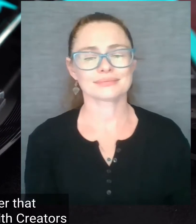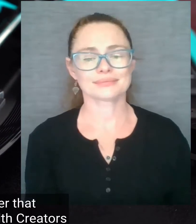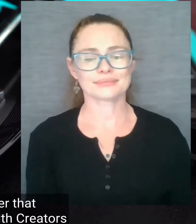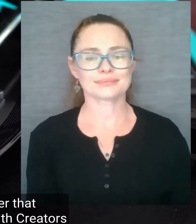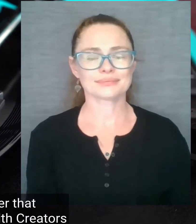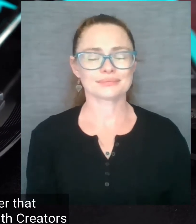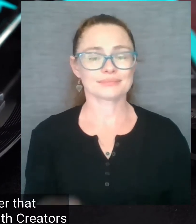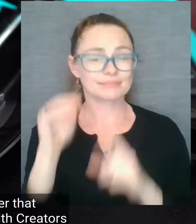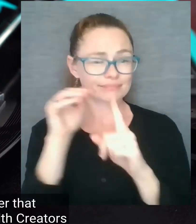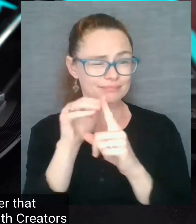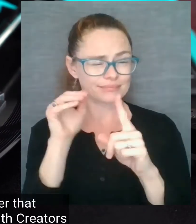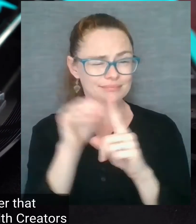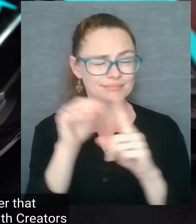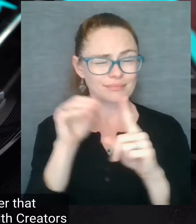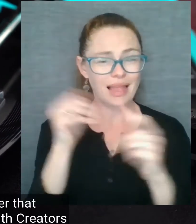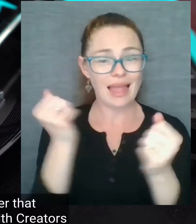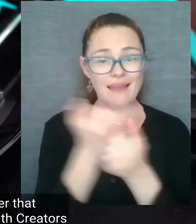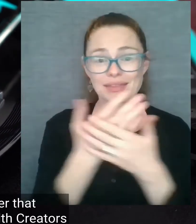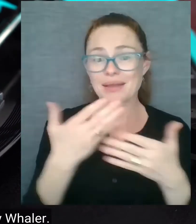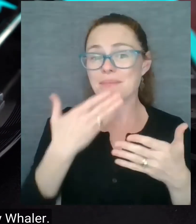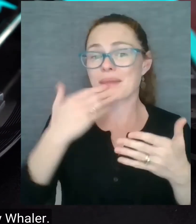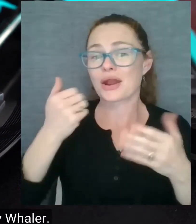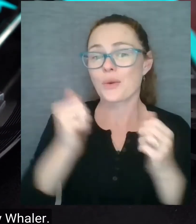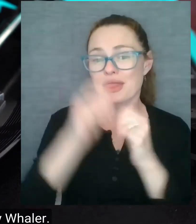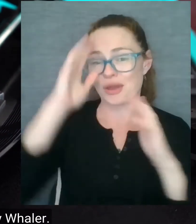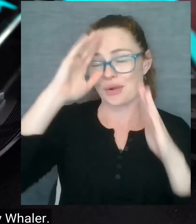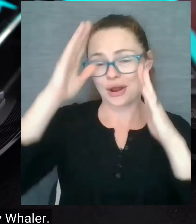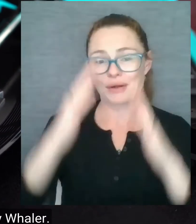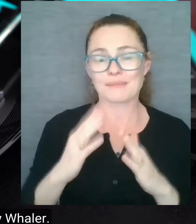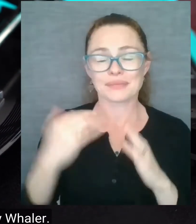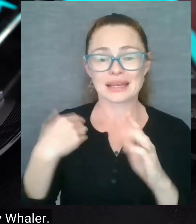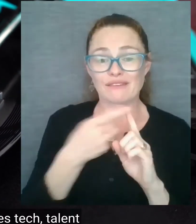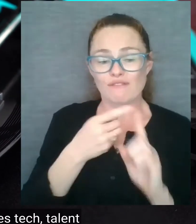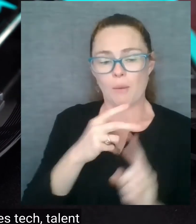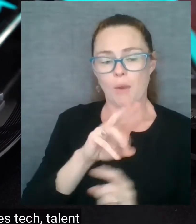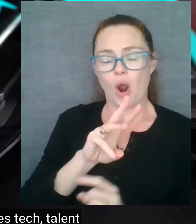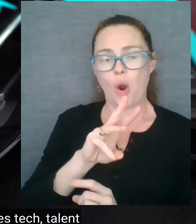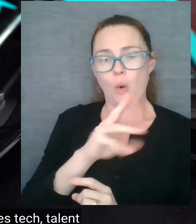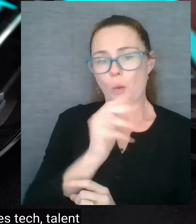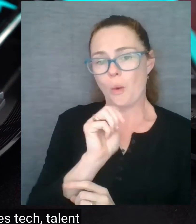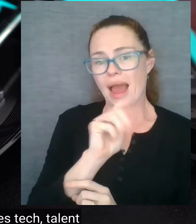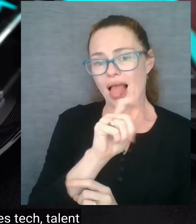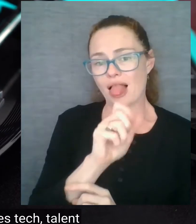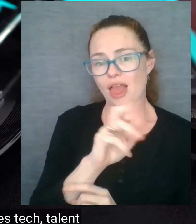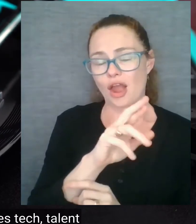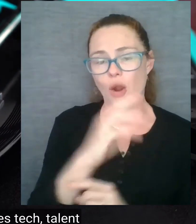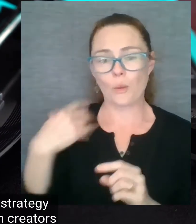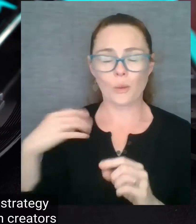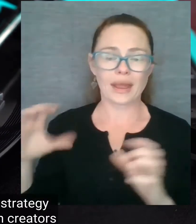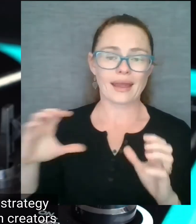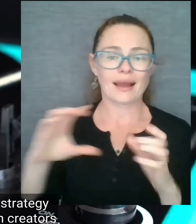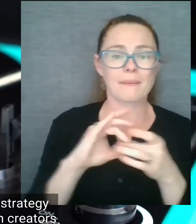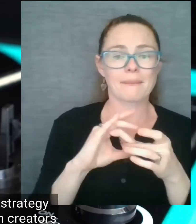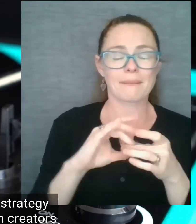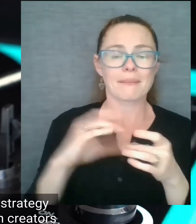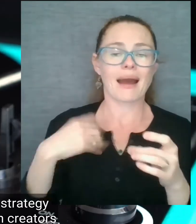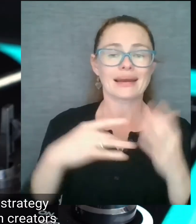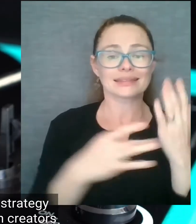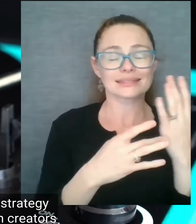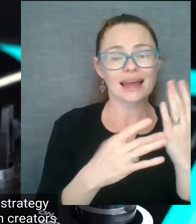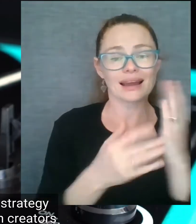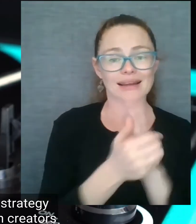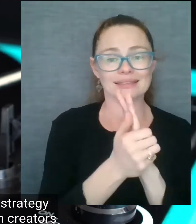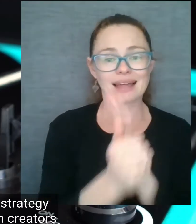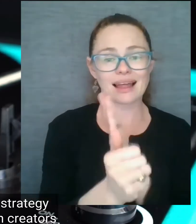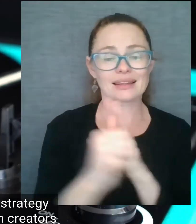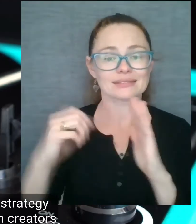Just as a reminder that Everything is Better with Creators is brought to you by Whalar. The Whalar Way combines tech, talent, and creative social strategy